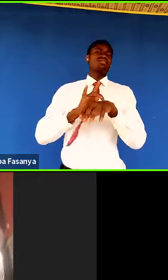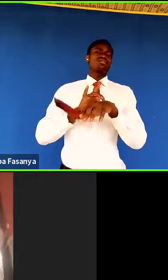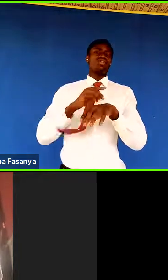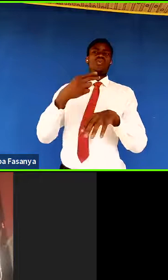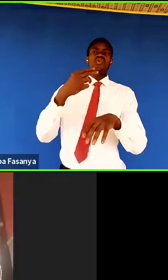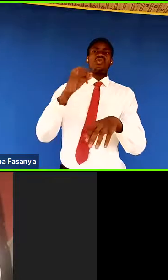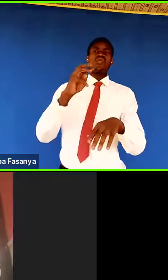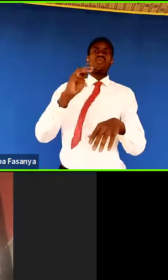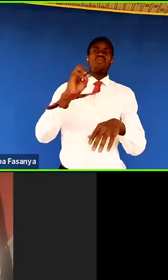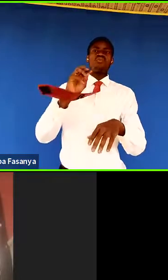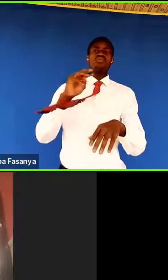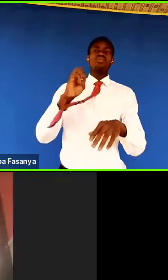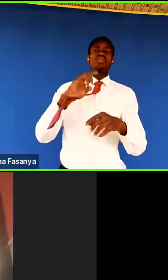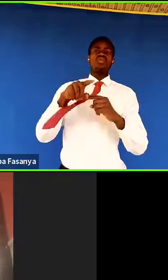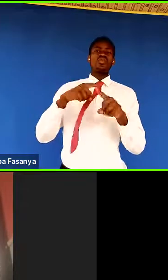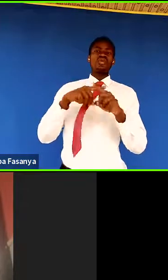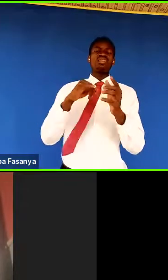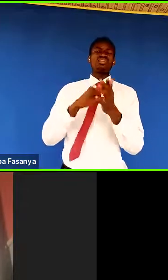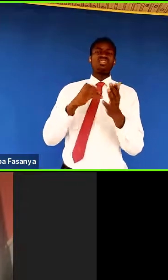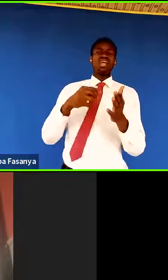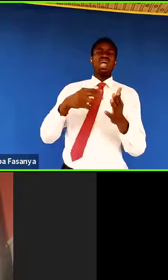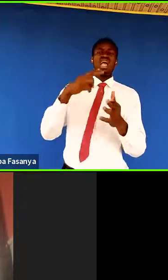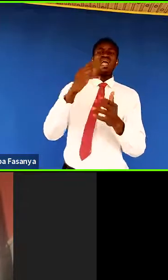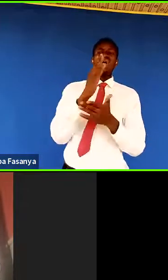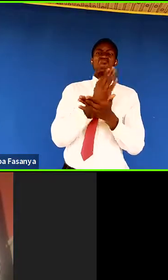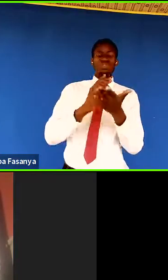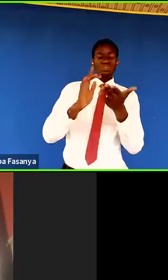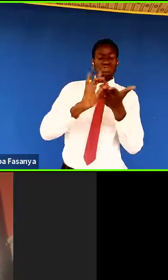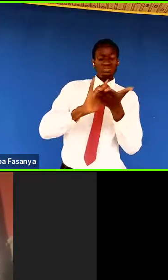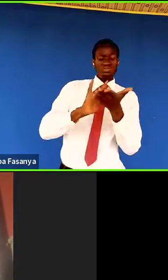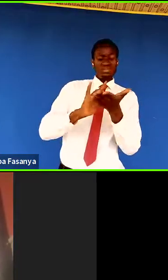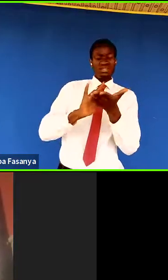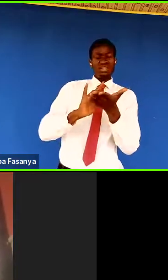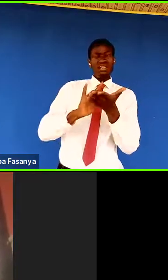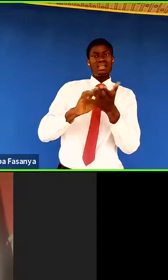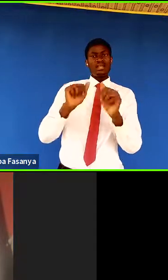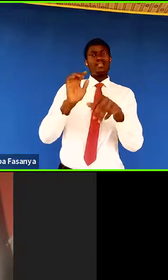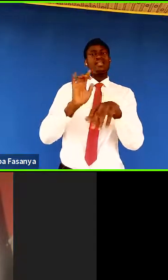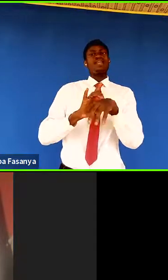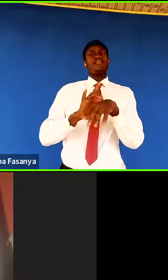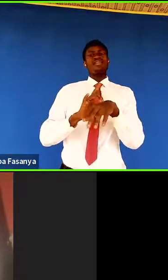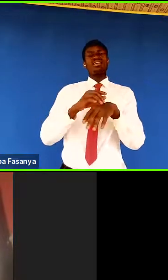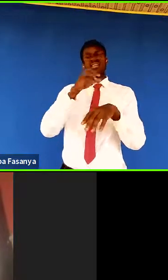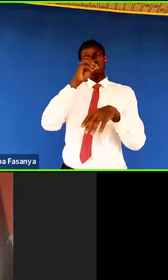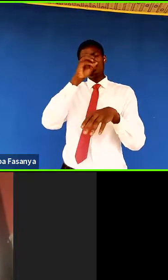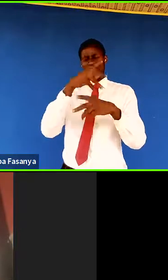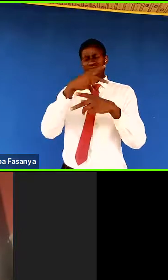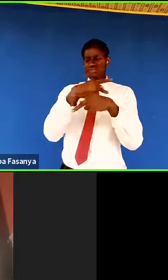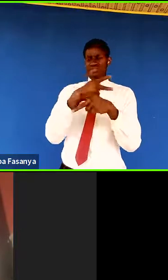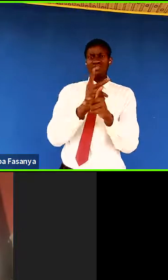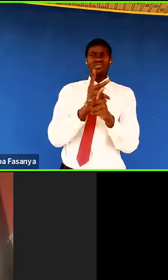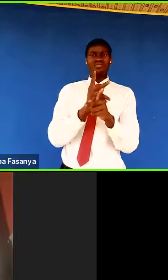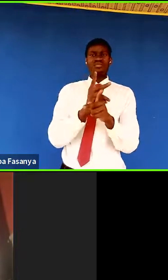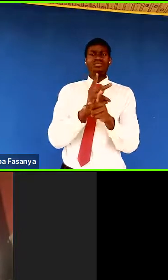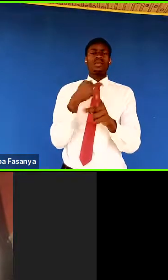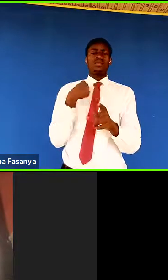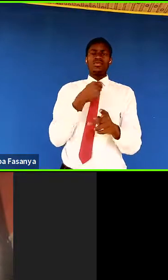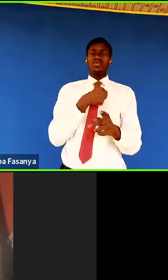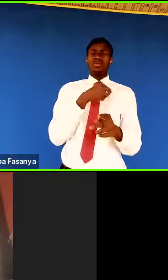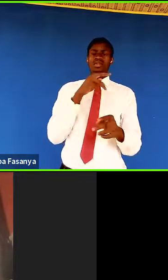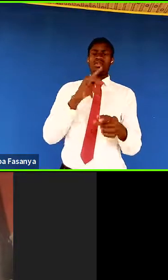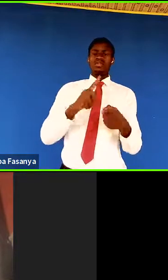sperm production. Things like nitrofurantoin, okay, can affect sperm production. So we need to be very careful what we